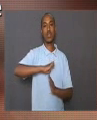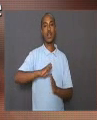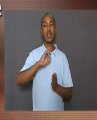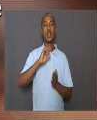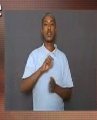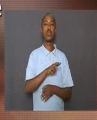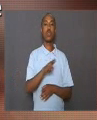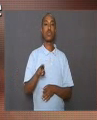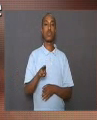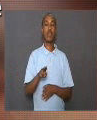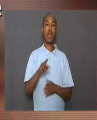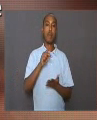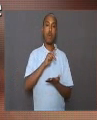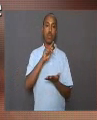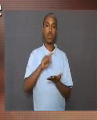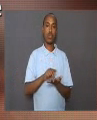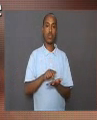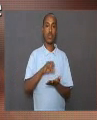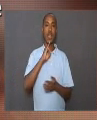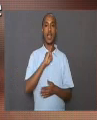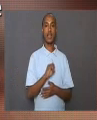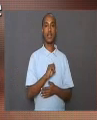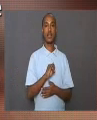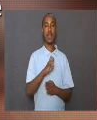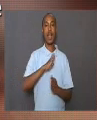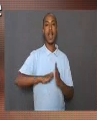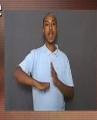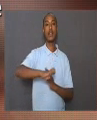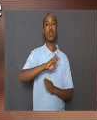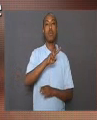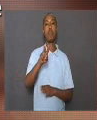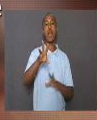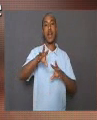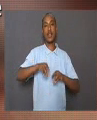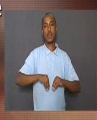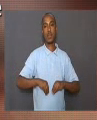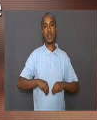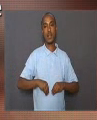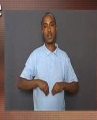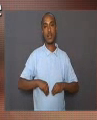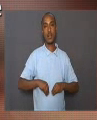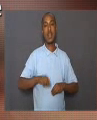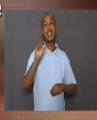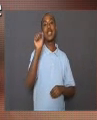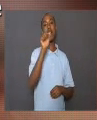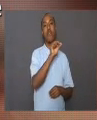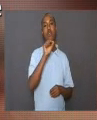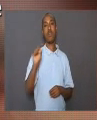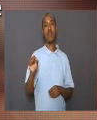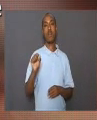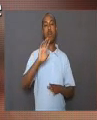of electrons. Thus, the proton is an electron pair